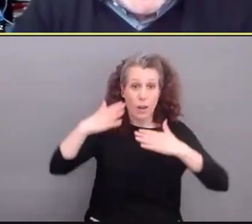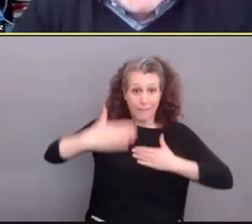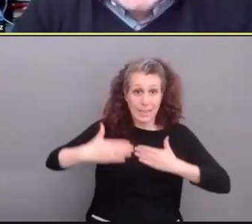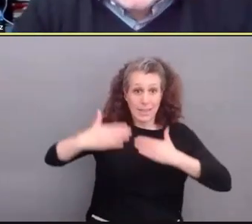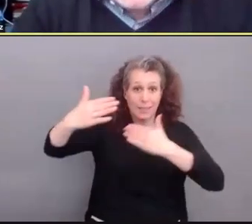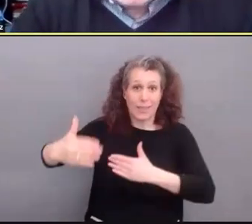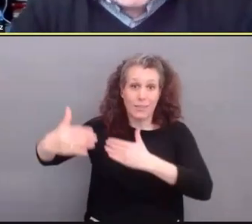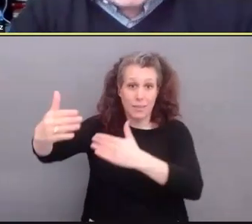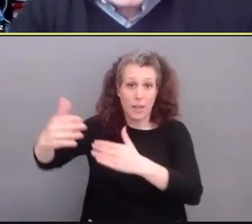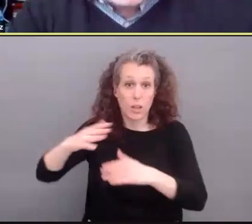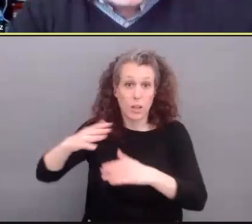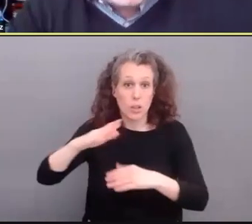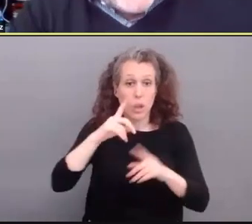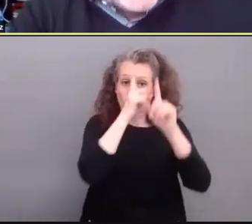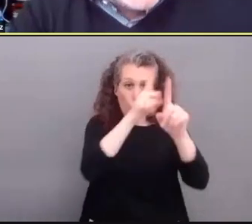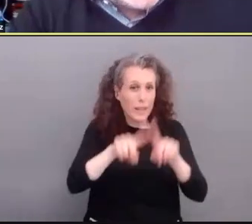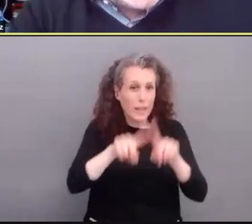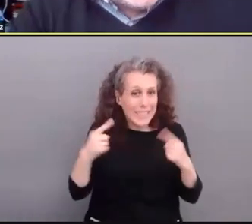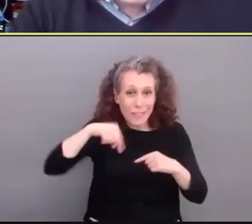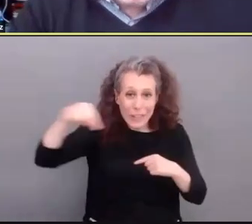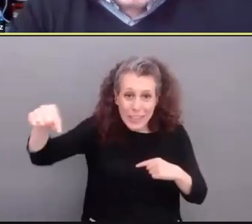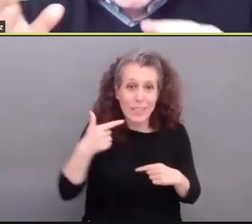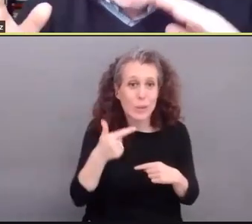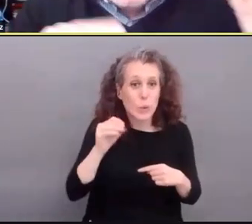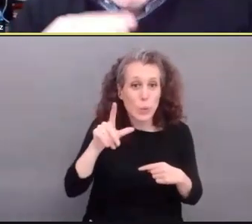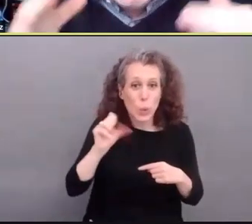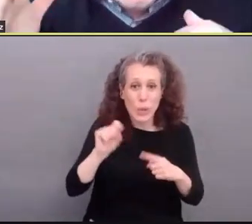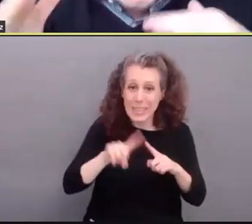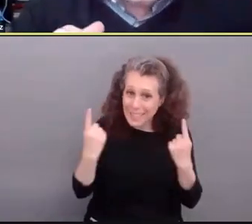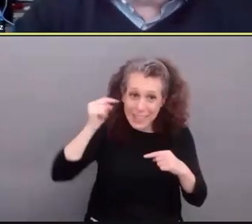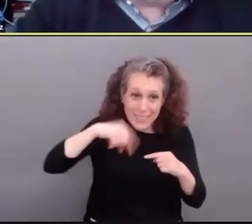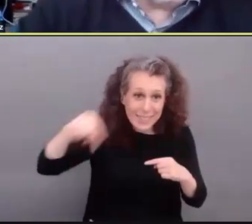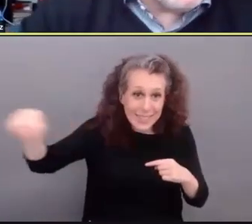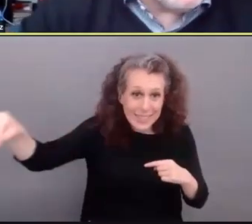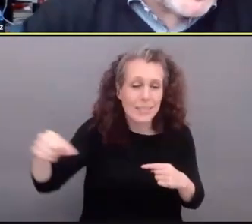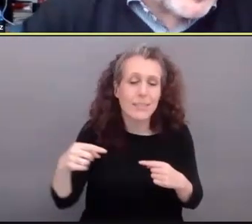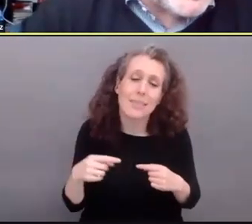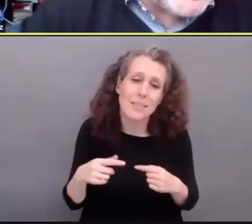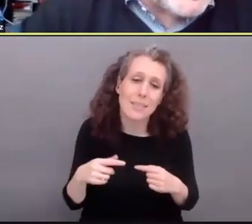have different goals, different tools, and it's important to